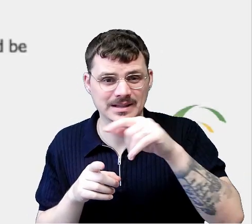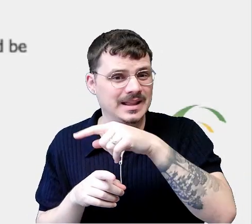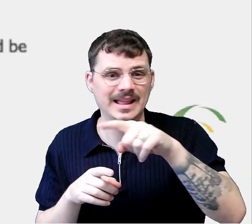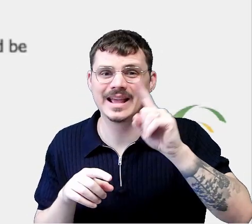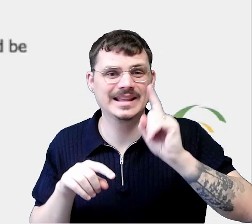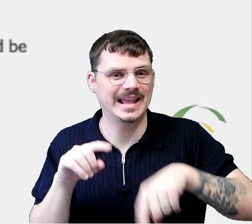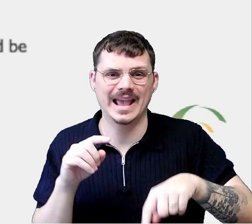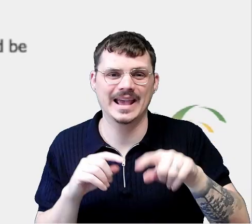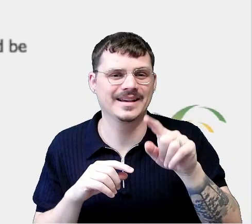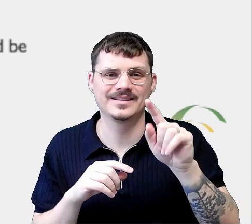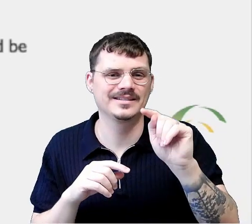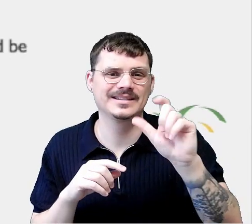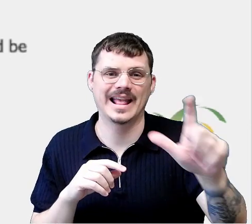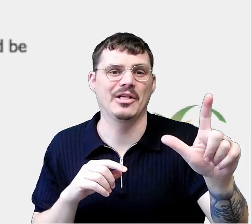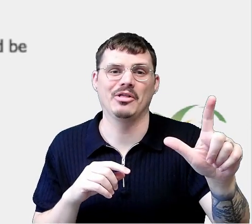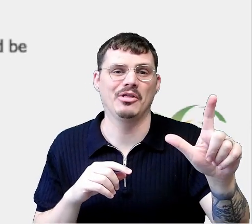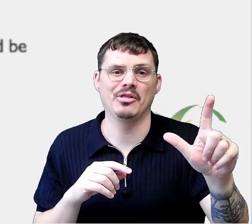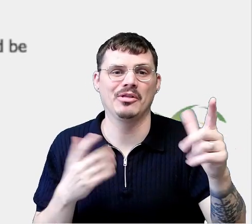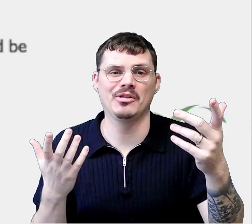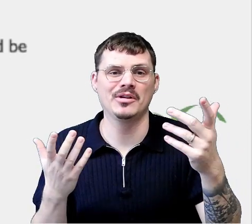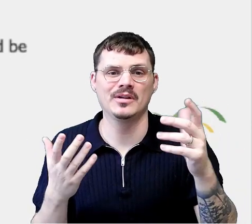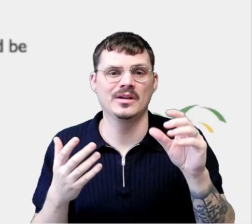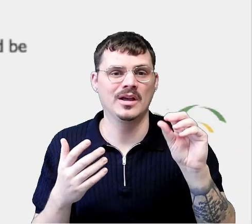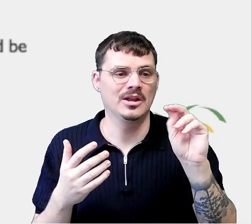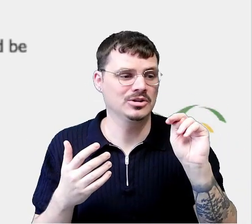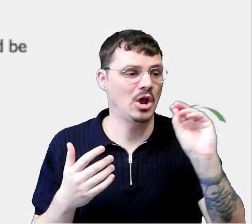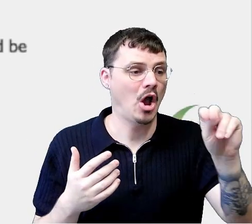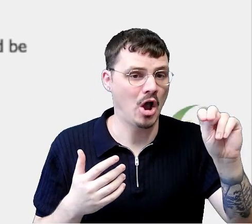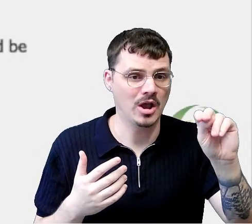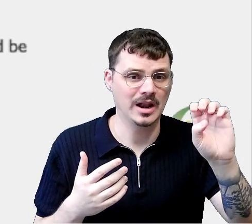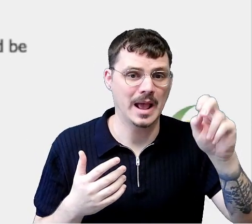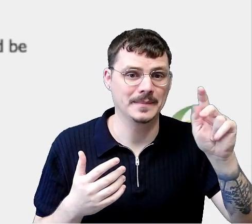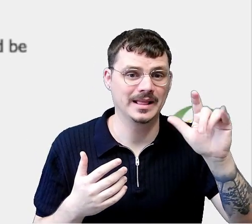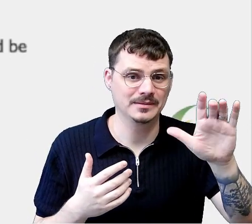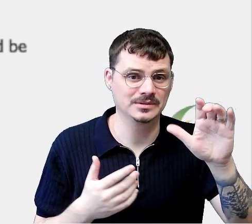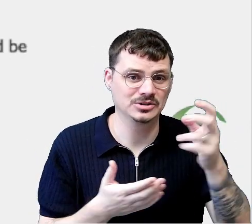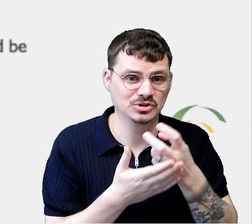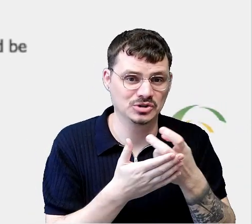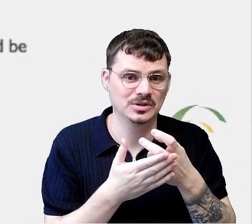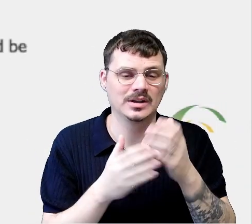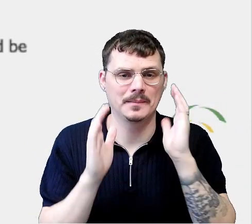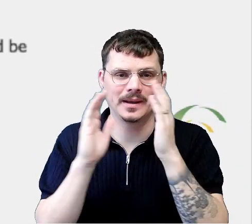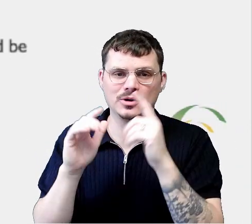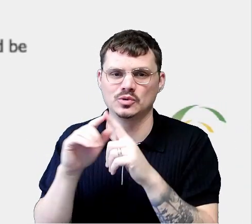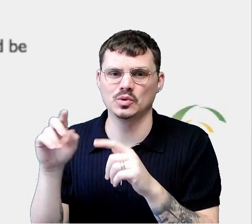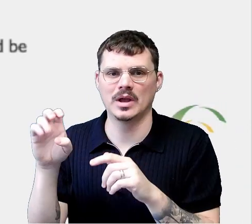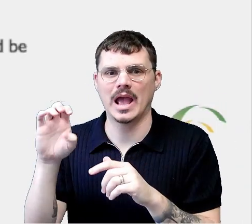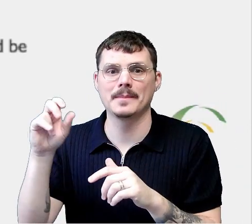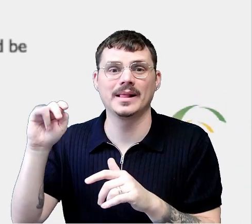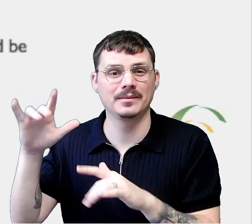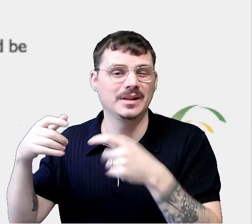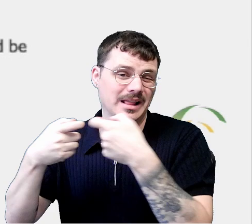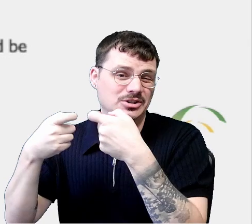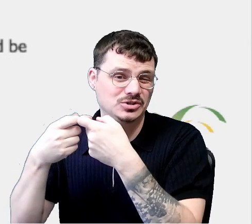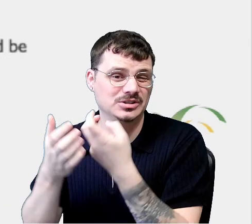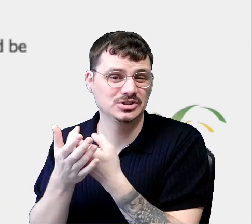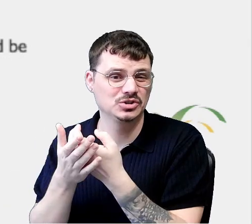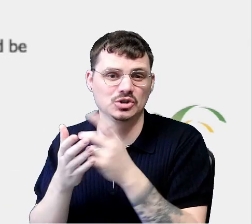tell a non-epileptic seizure from an electrical seizure just by